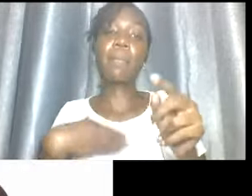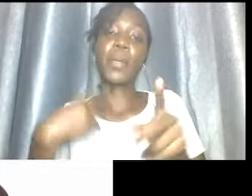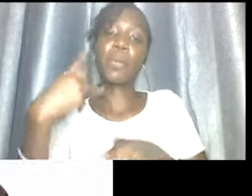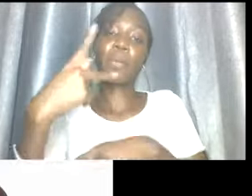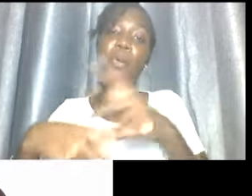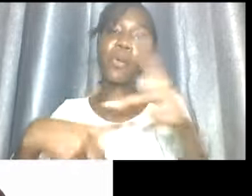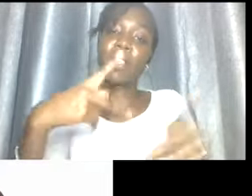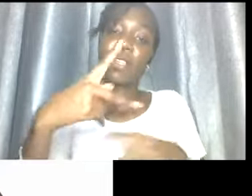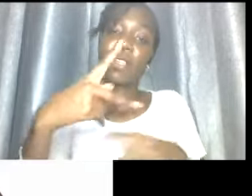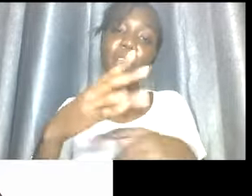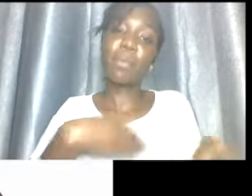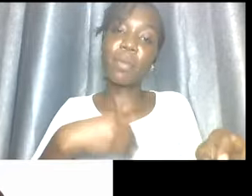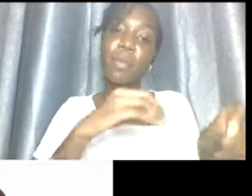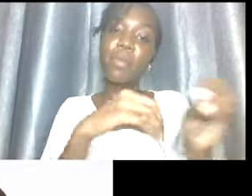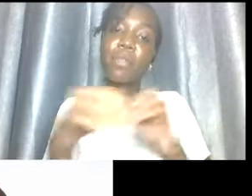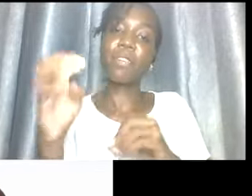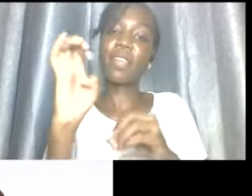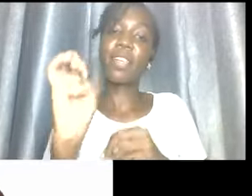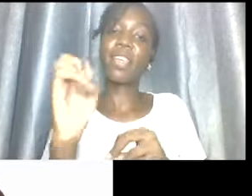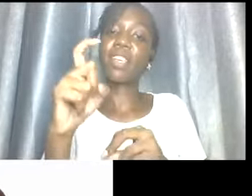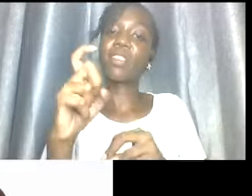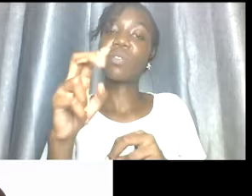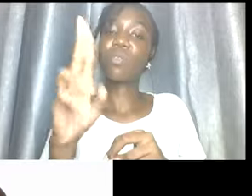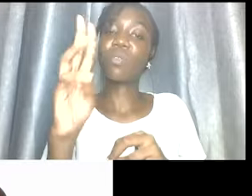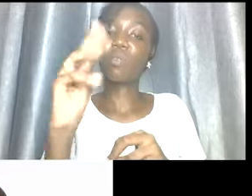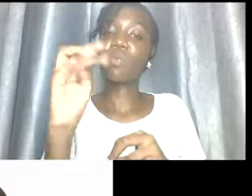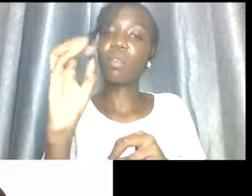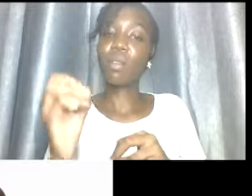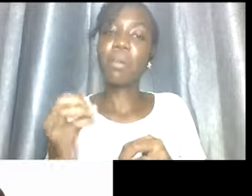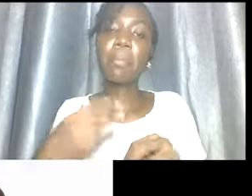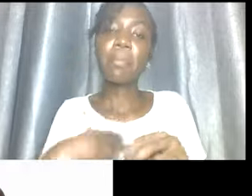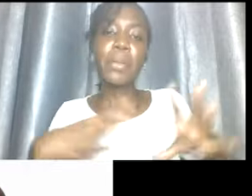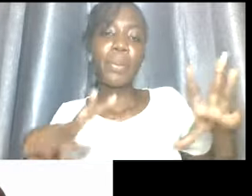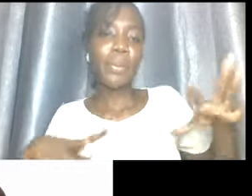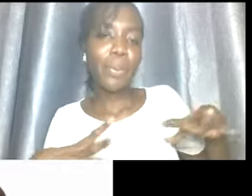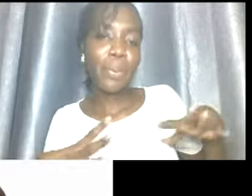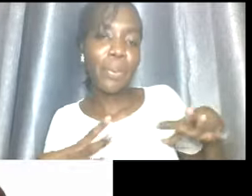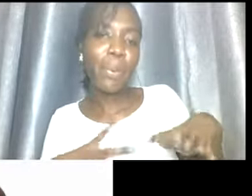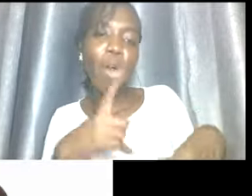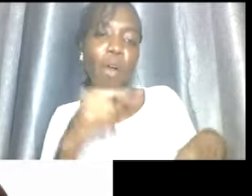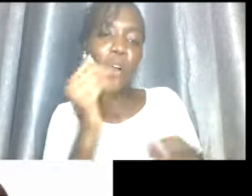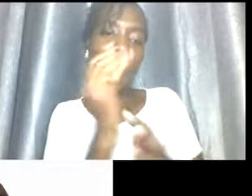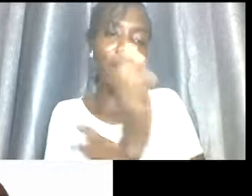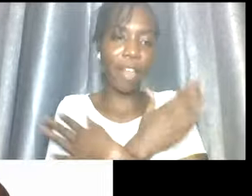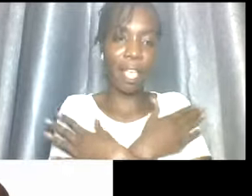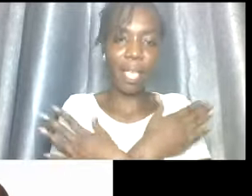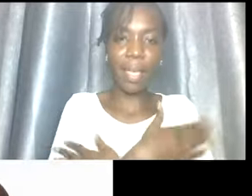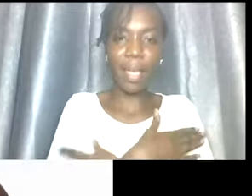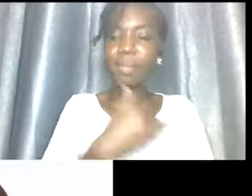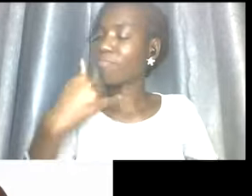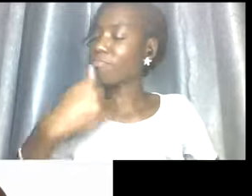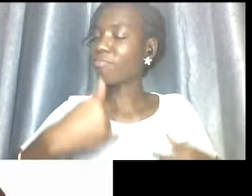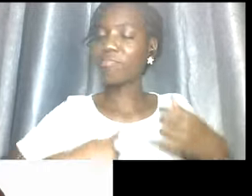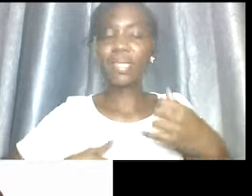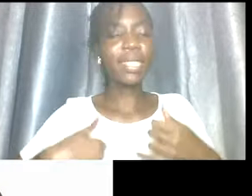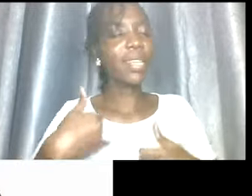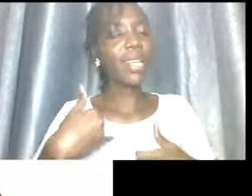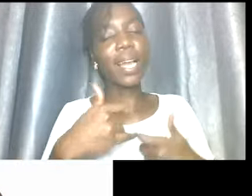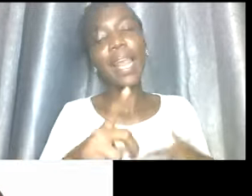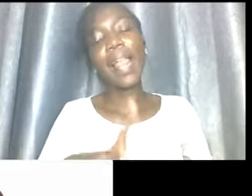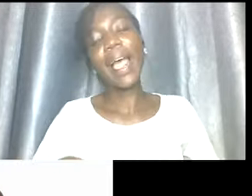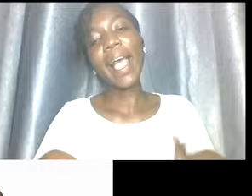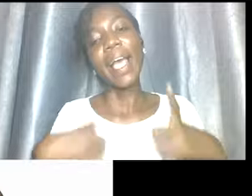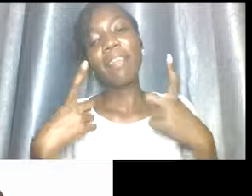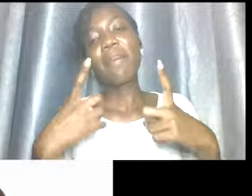Exuma, I would chill, I would go in the boat with some friends and just enjoy life. I'm only